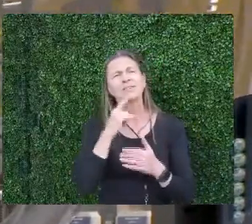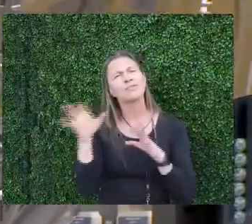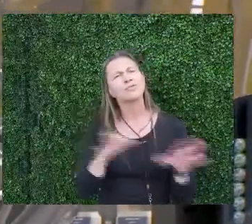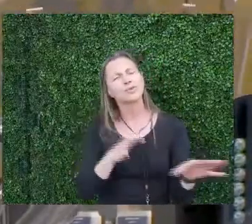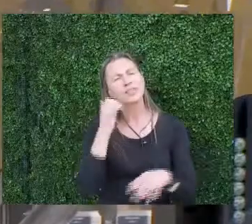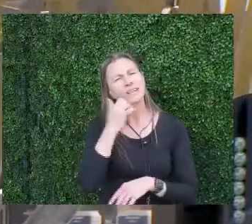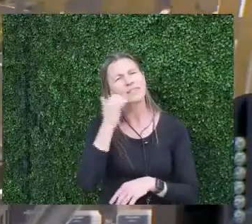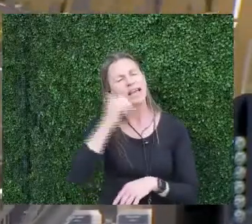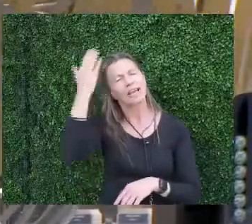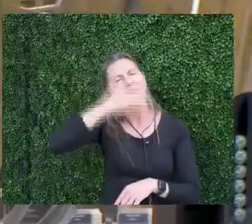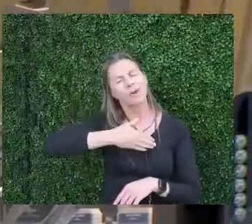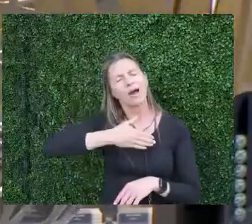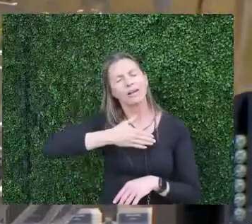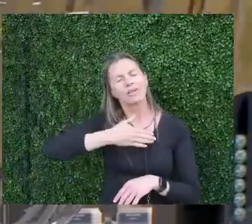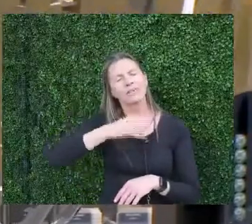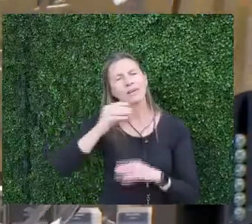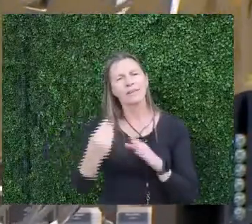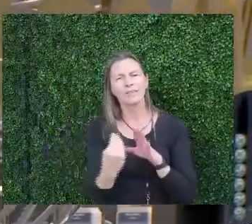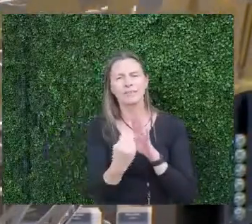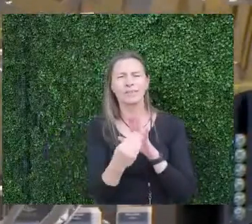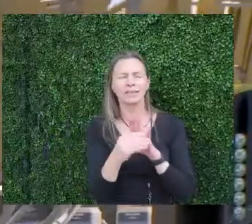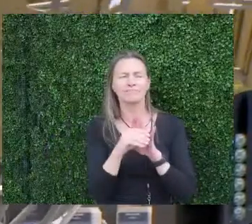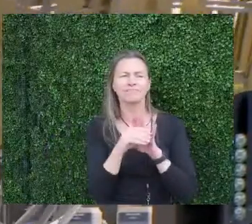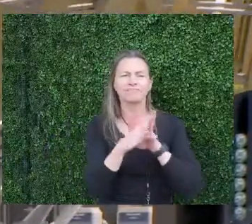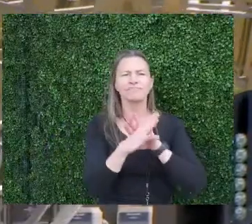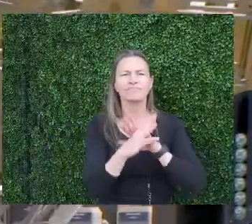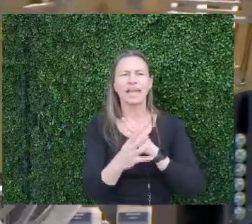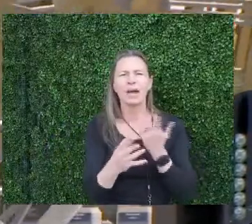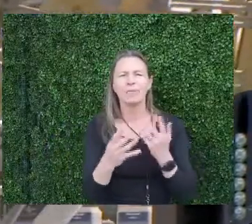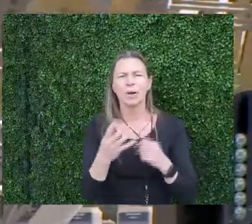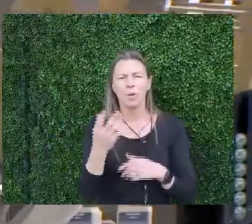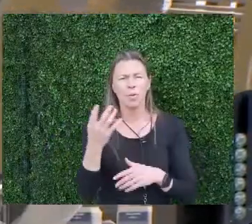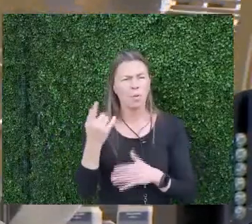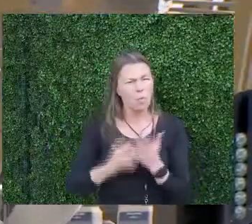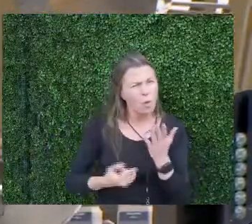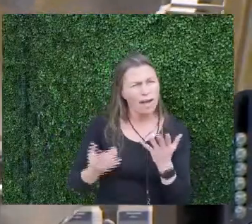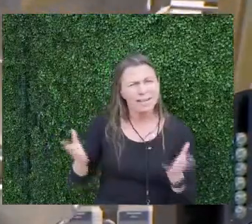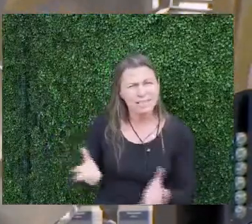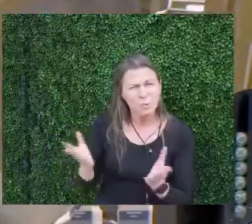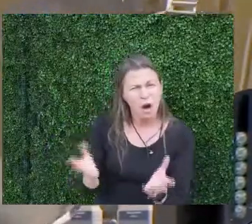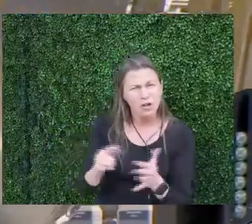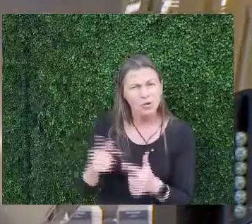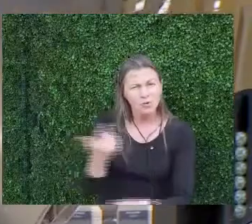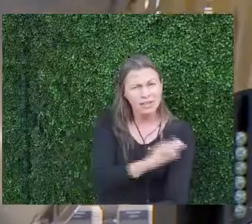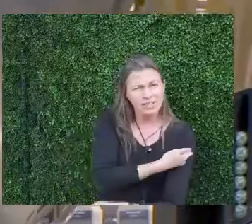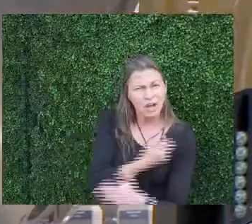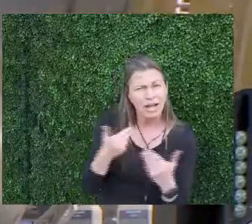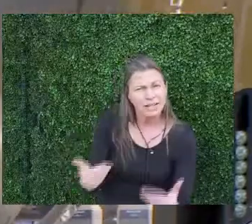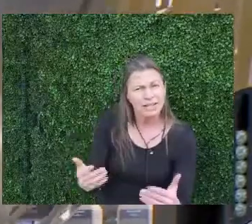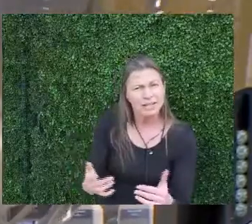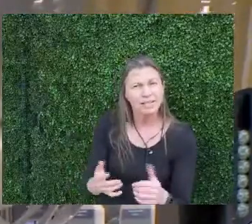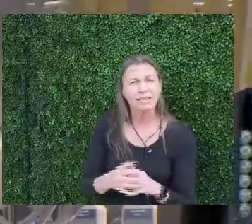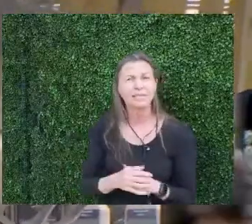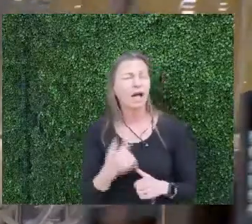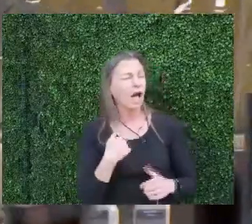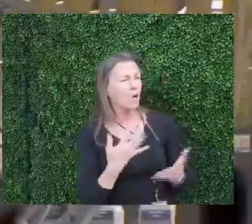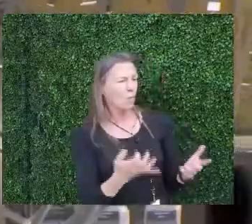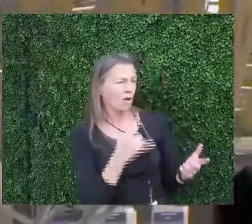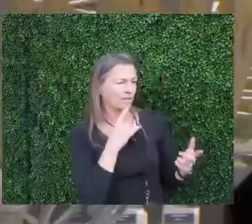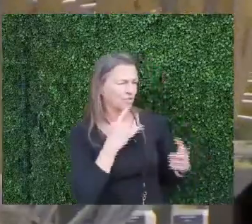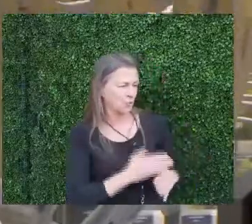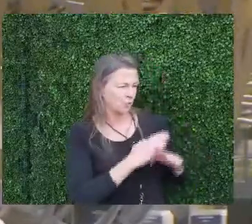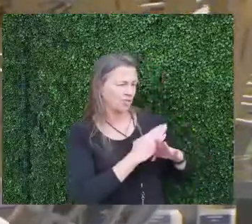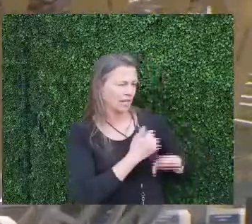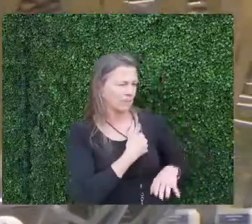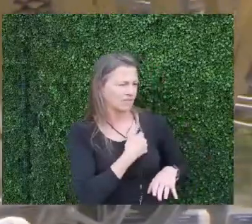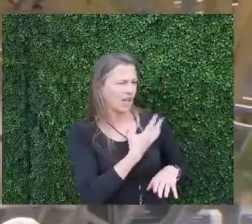day in front of the cameras. What inspired you to get the shot in the first place, the vaccine? I wanted to protect myself and protect my